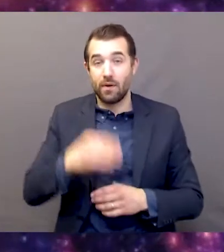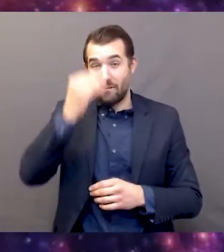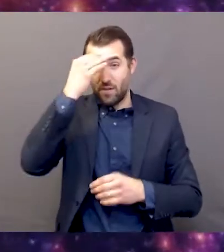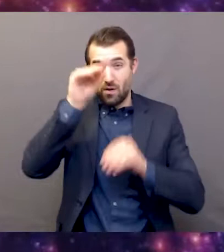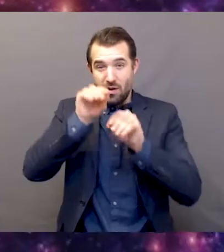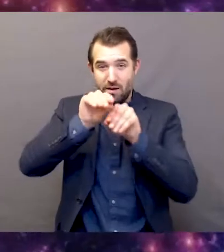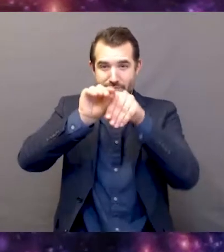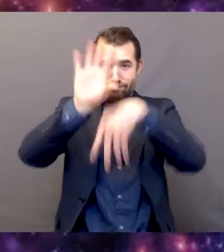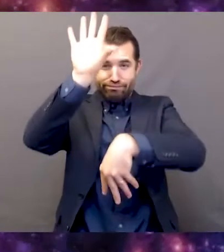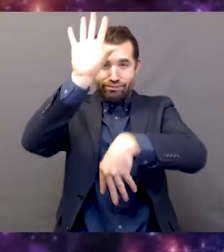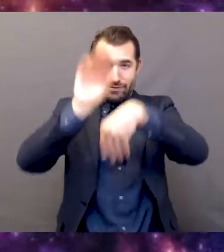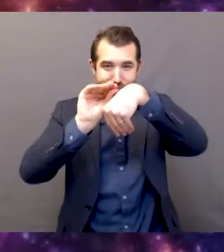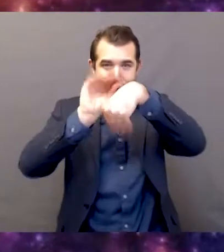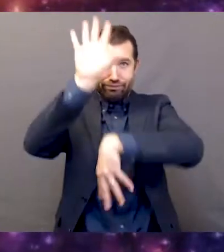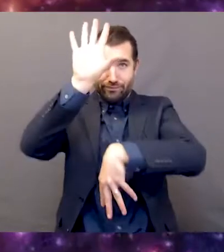the black hole.